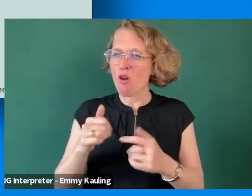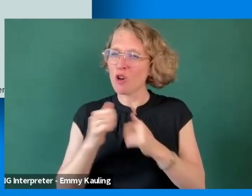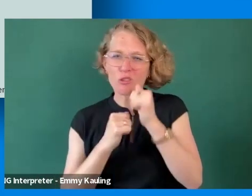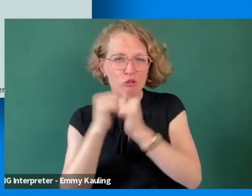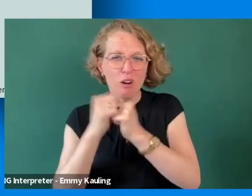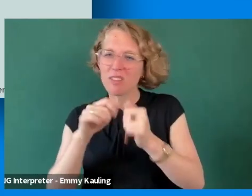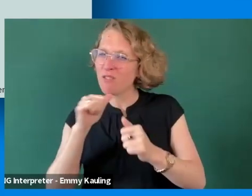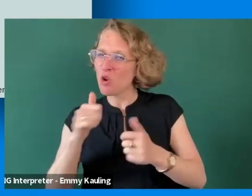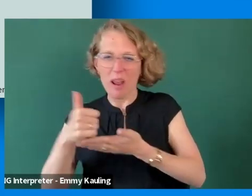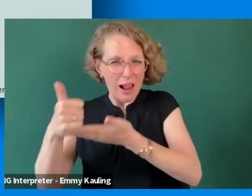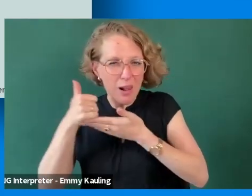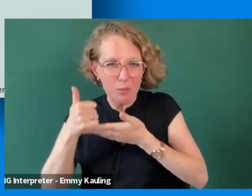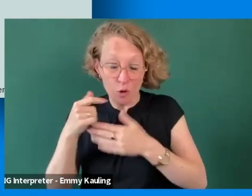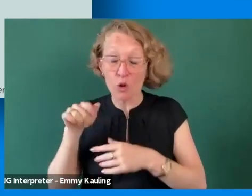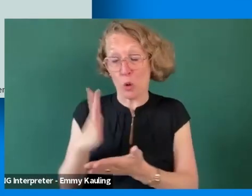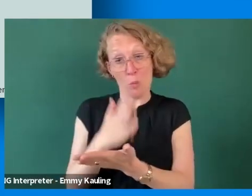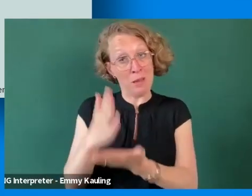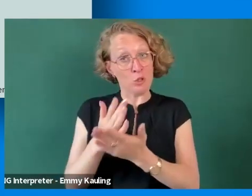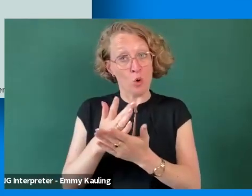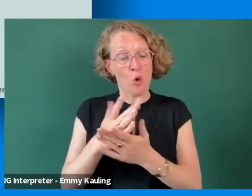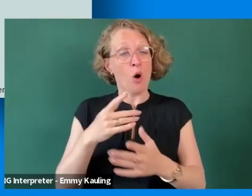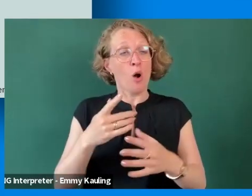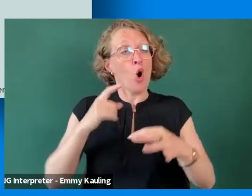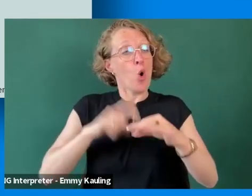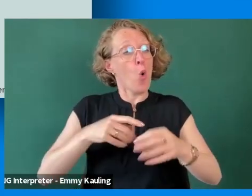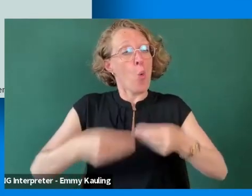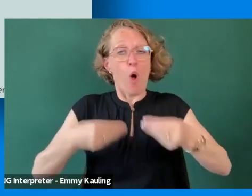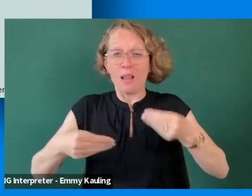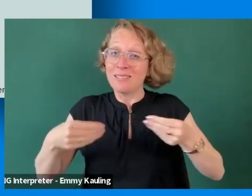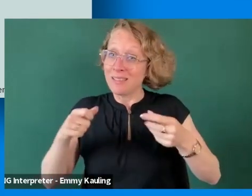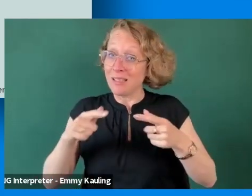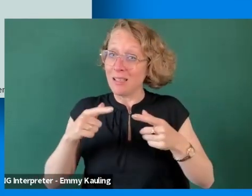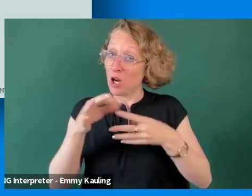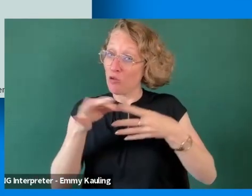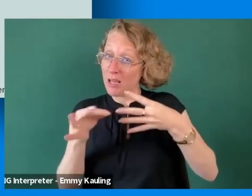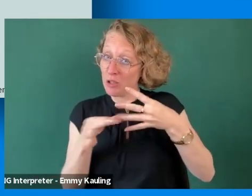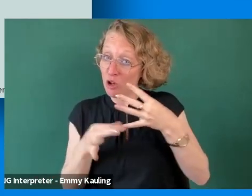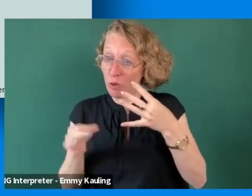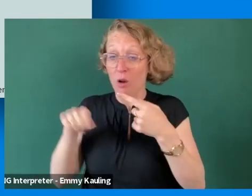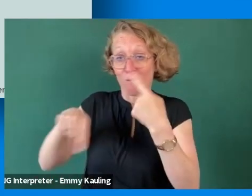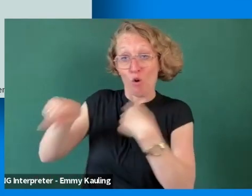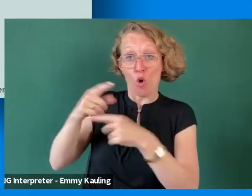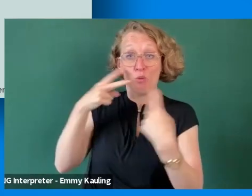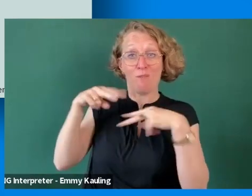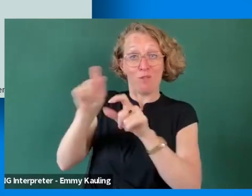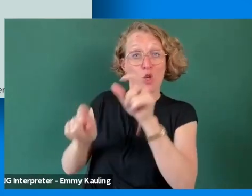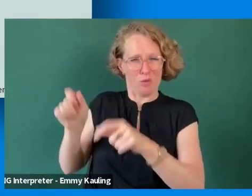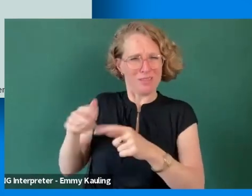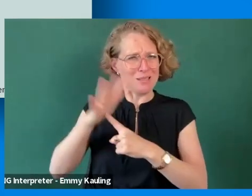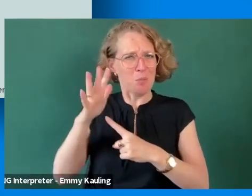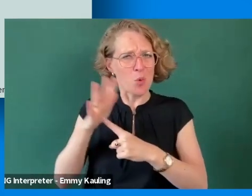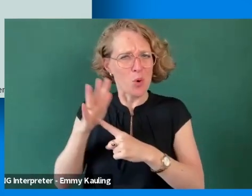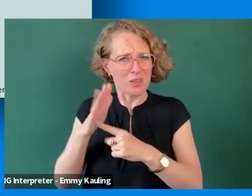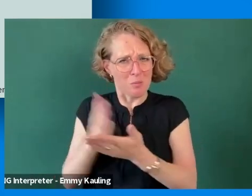making sure that there's quality criteria and that there's reviewer training and feedback for reviewers in addition